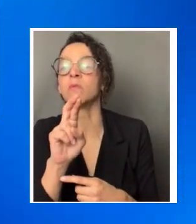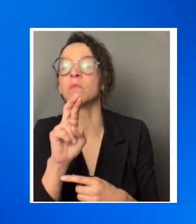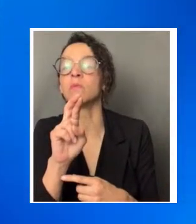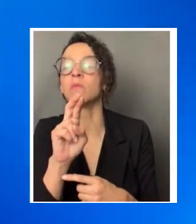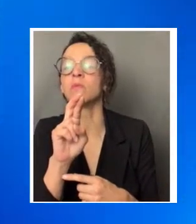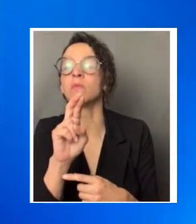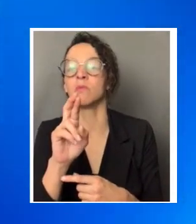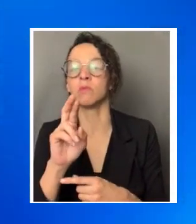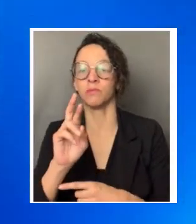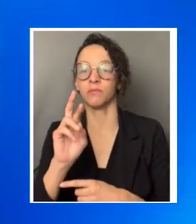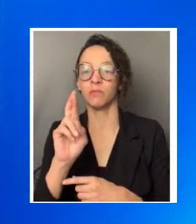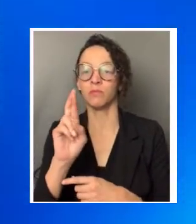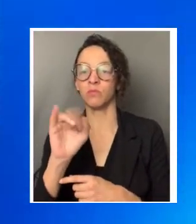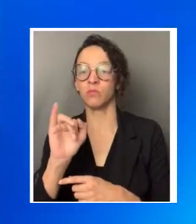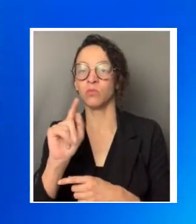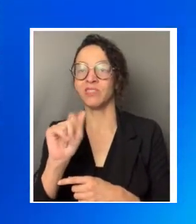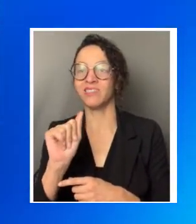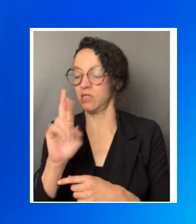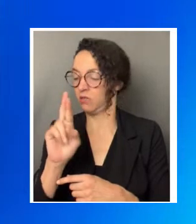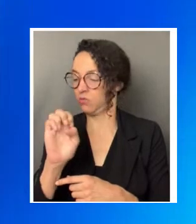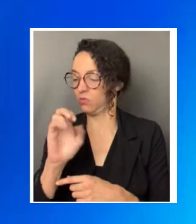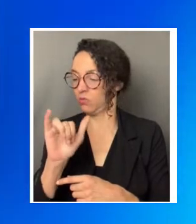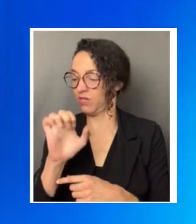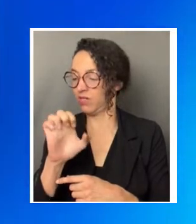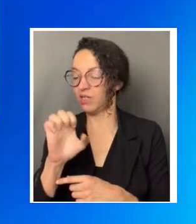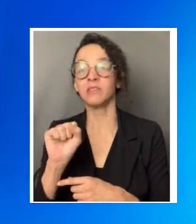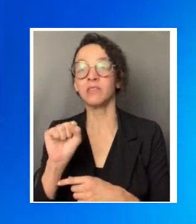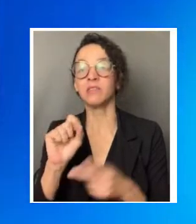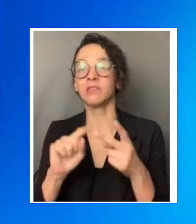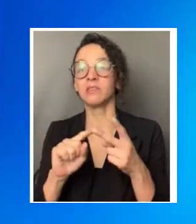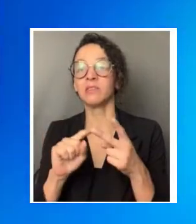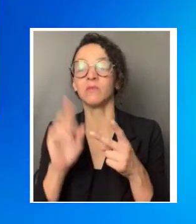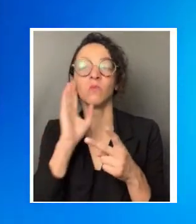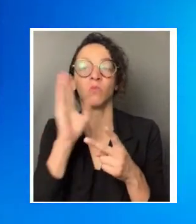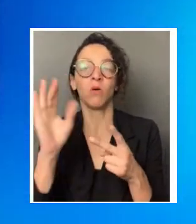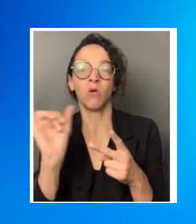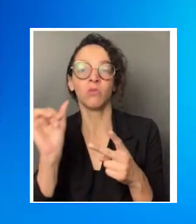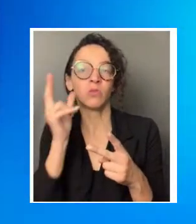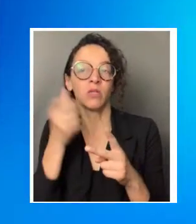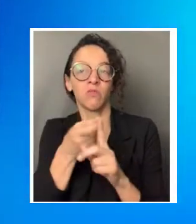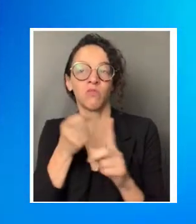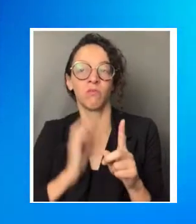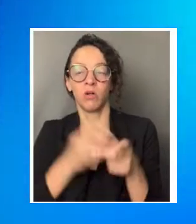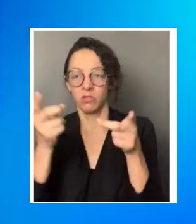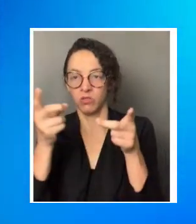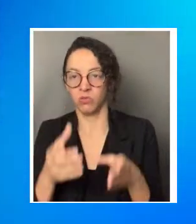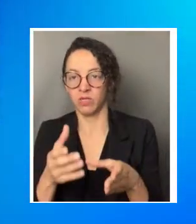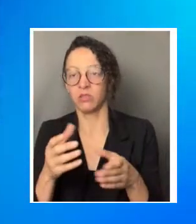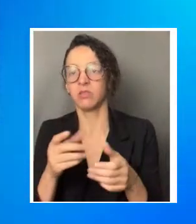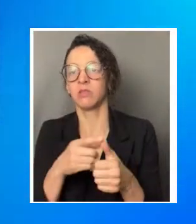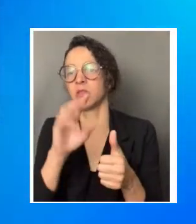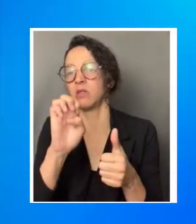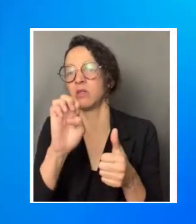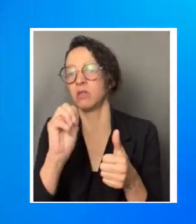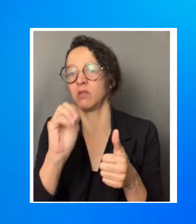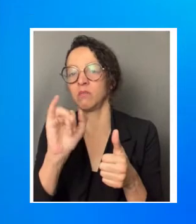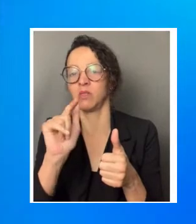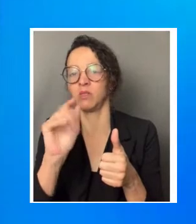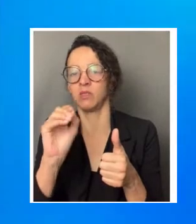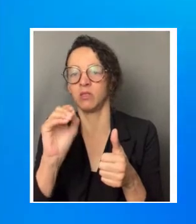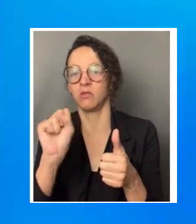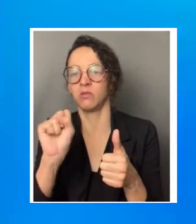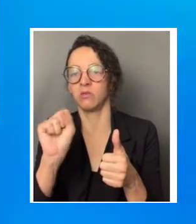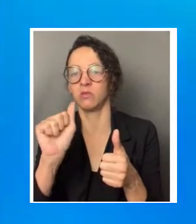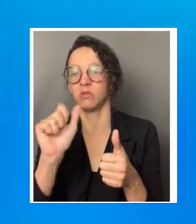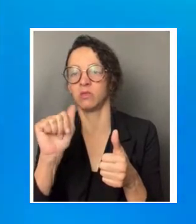also hear from our executive director, Emilio Salas, Emily Codilla, and Satari Marique,